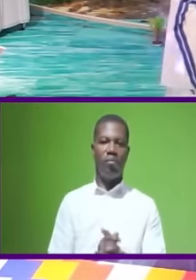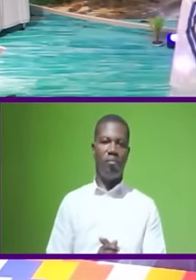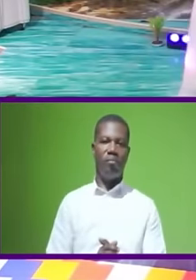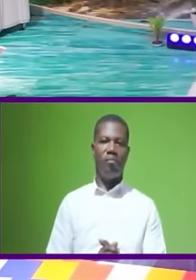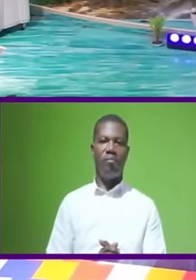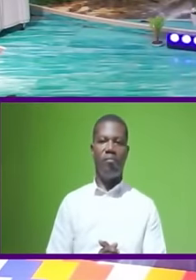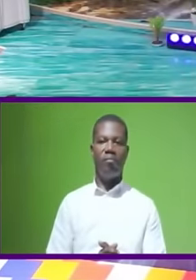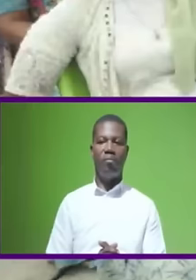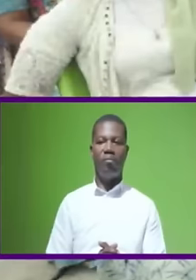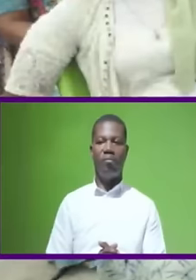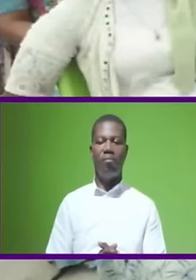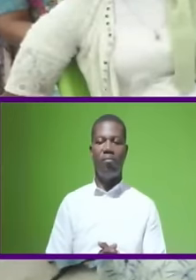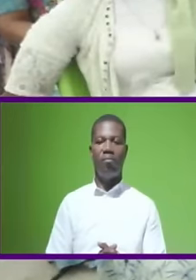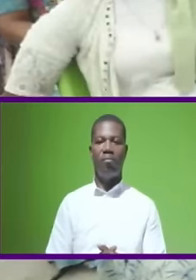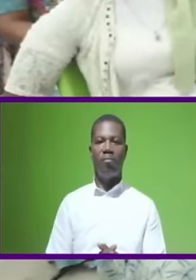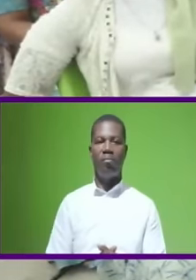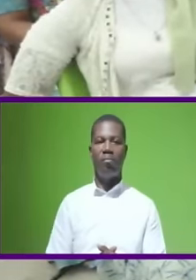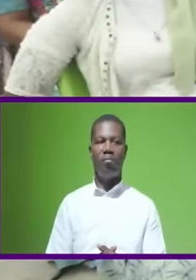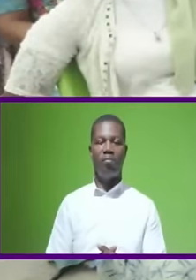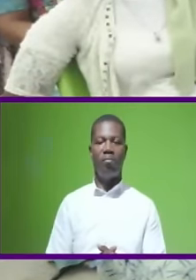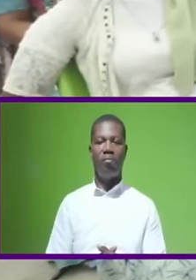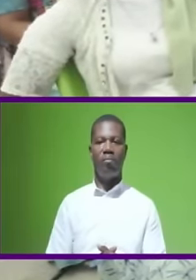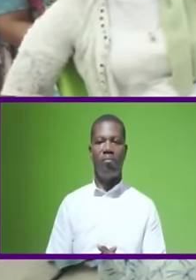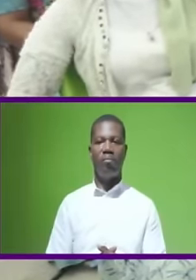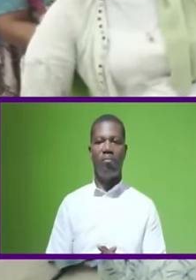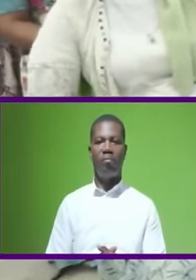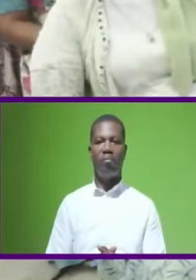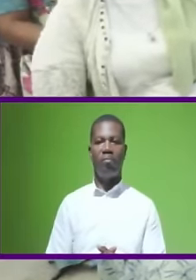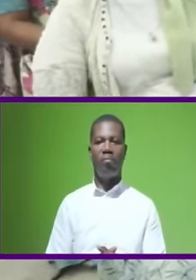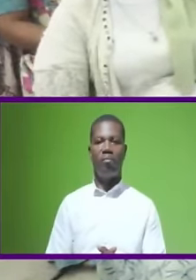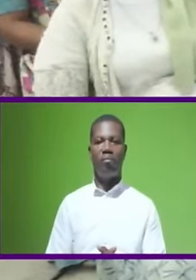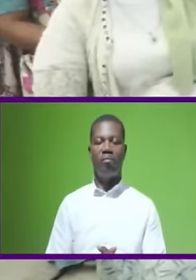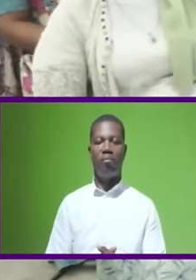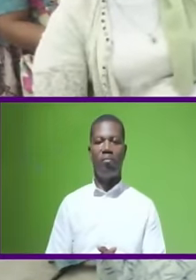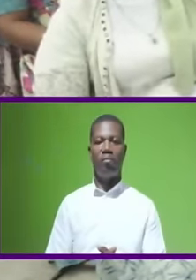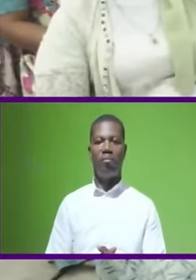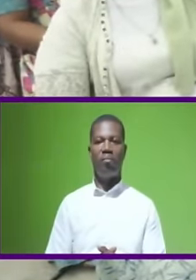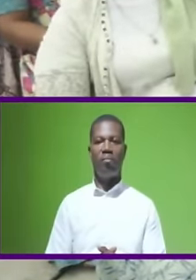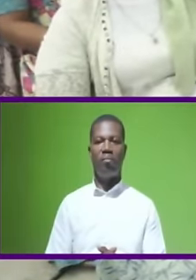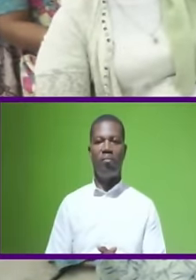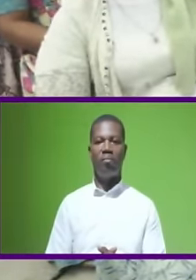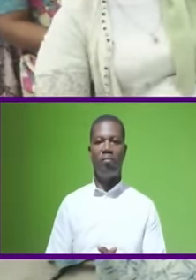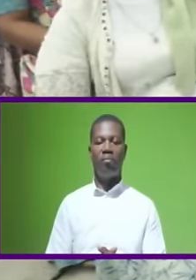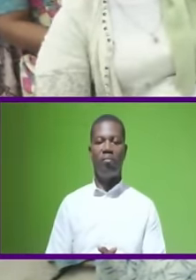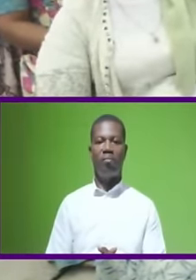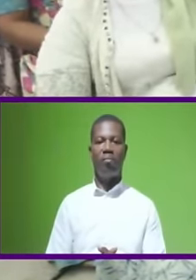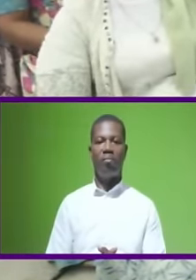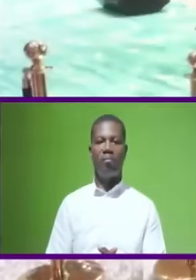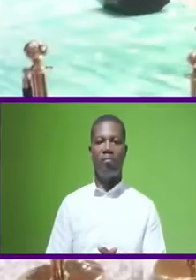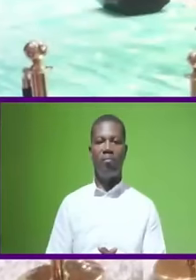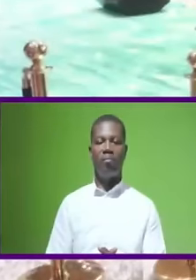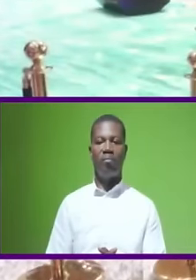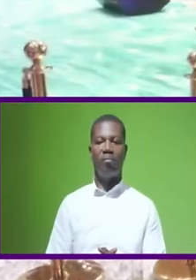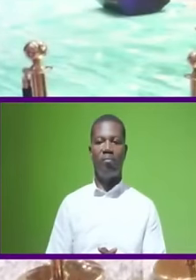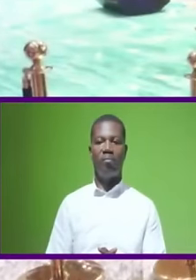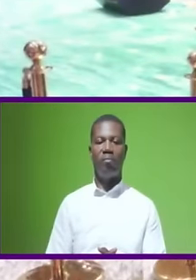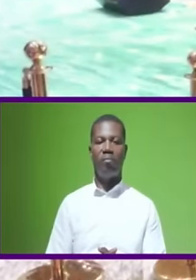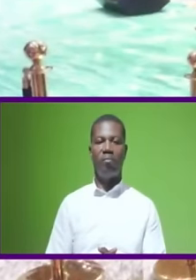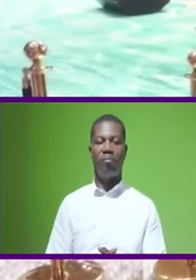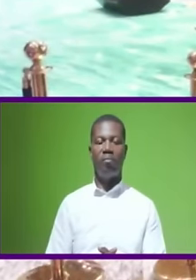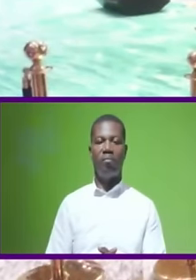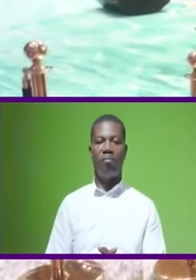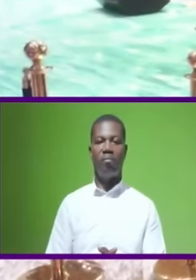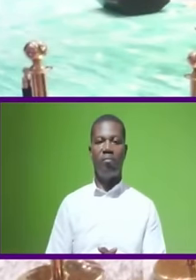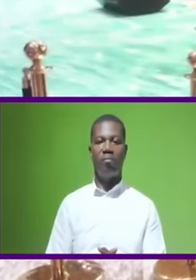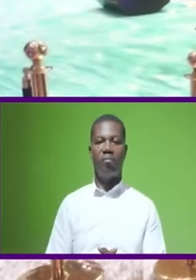when he heard of the monies to be distributed, they have come to pay the backlogs of the amount that they owe, about